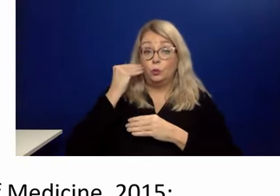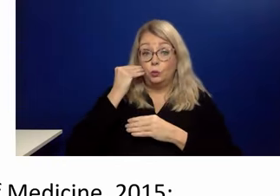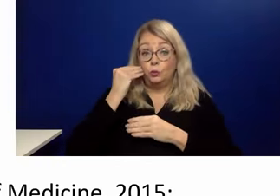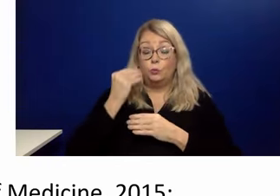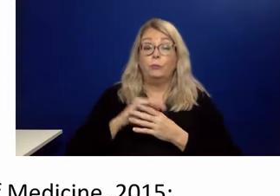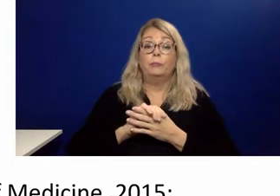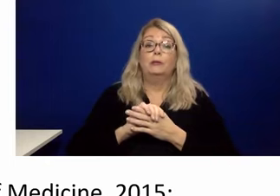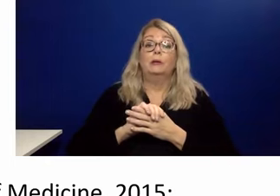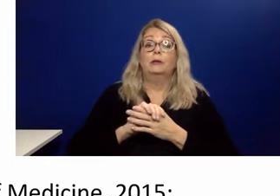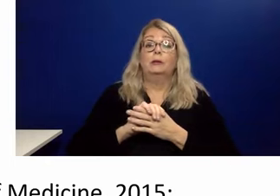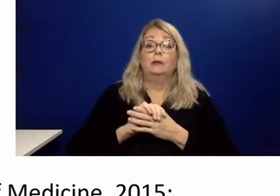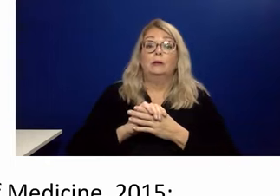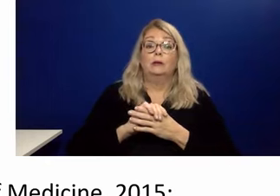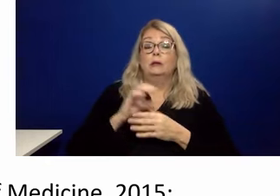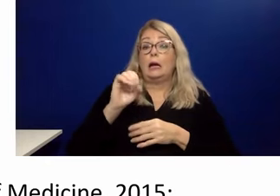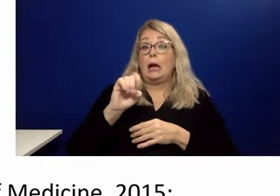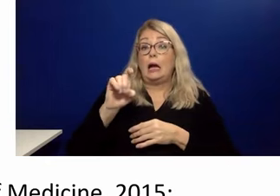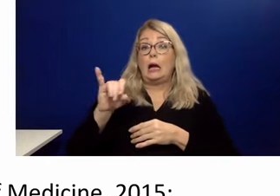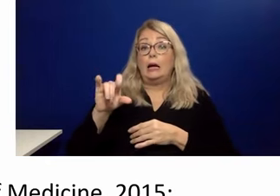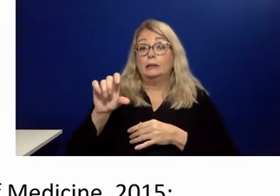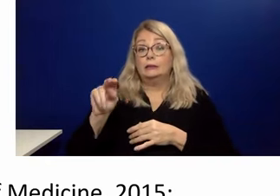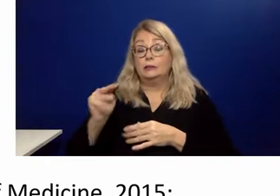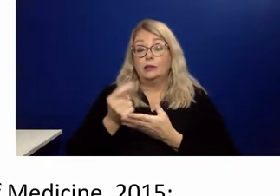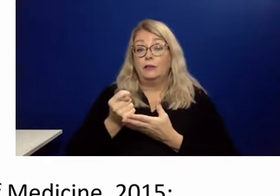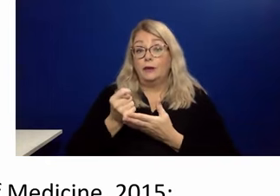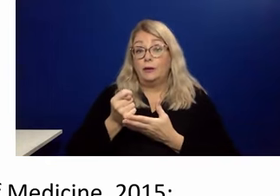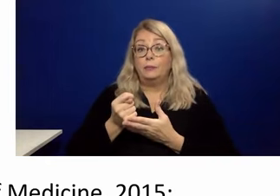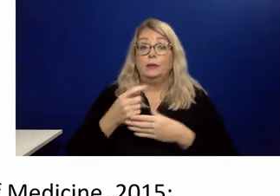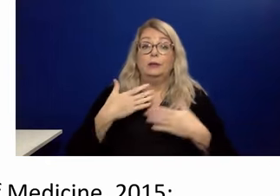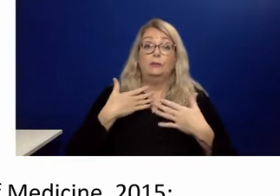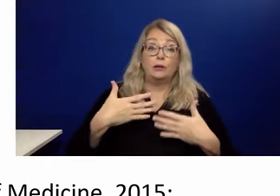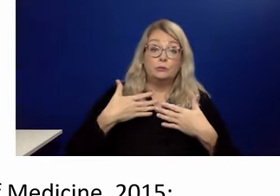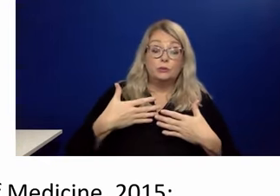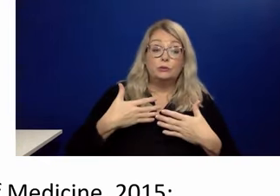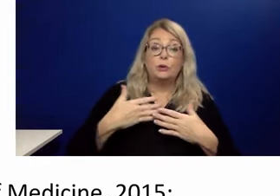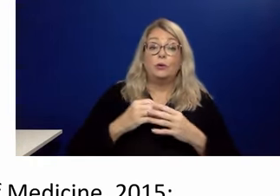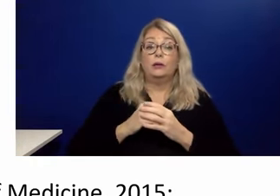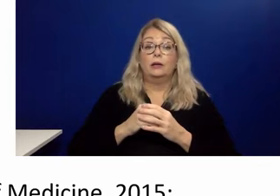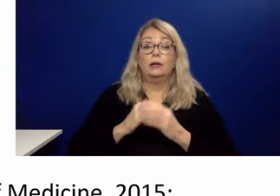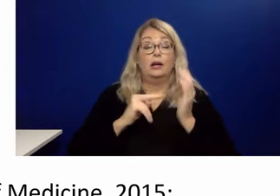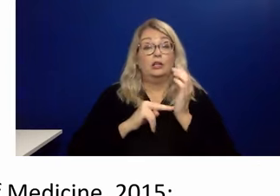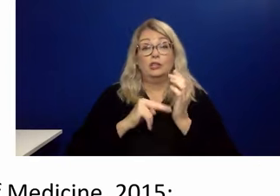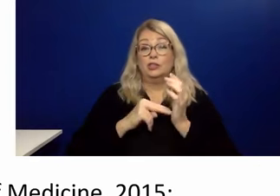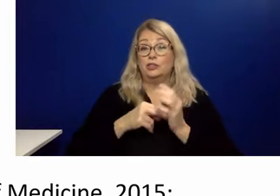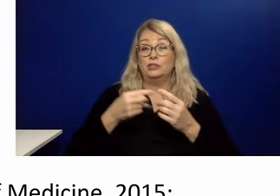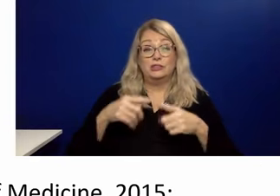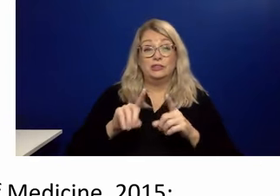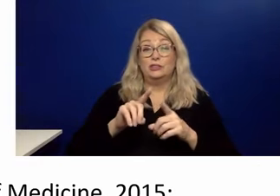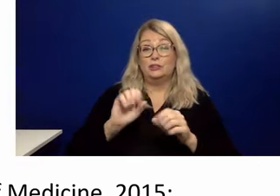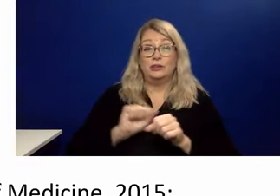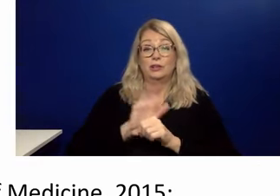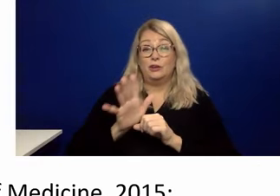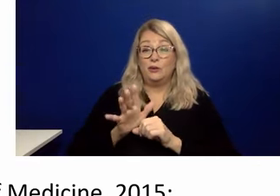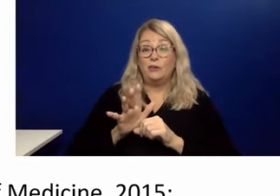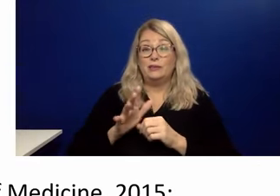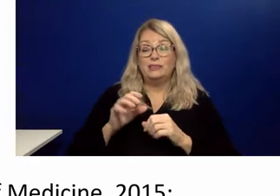therapy, oxygen therapy. The nurses during COVID, which I'm not going to be able to talk about too much today given the time limit,